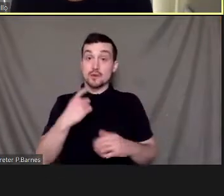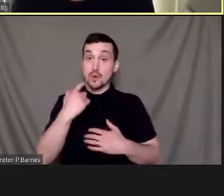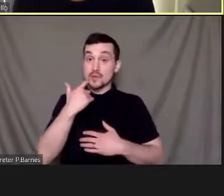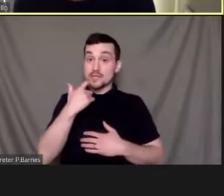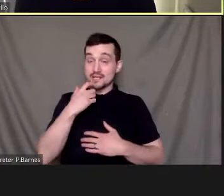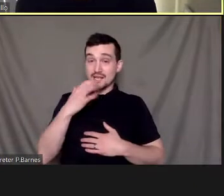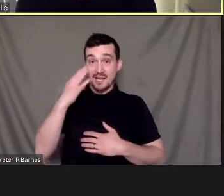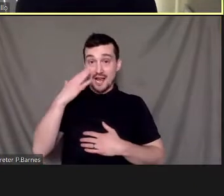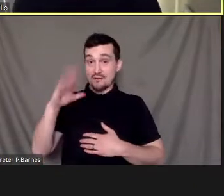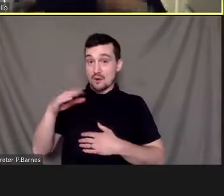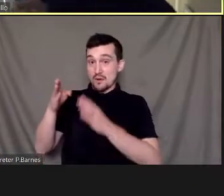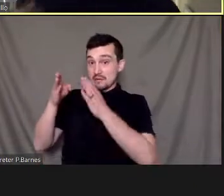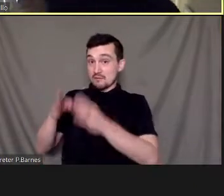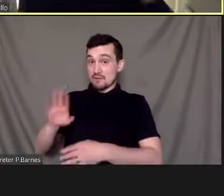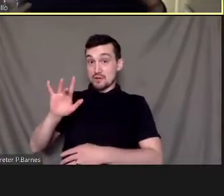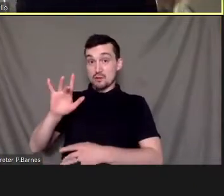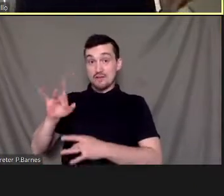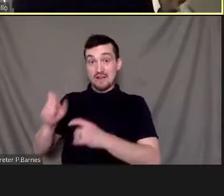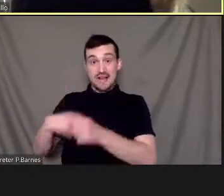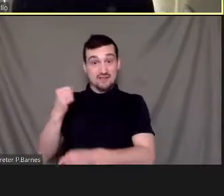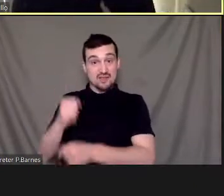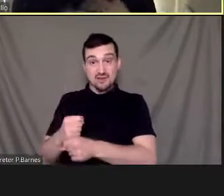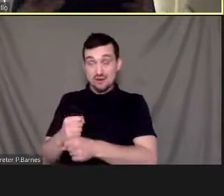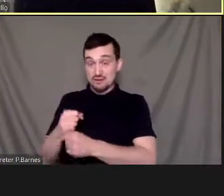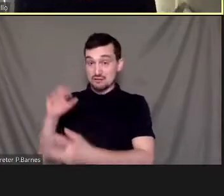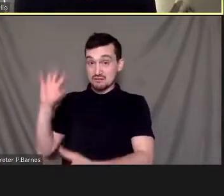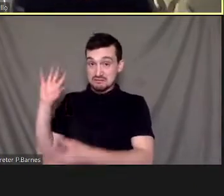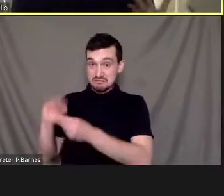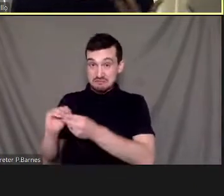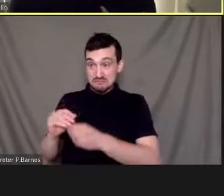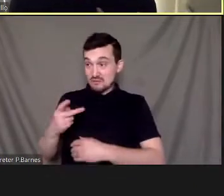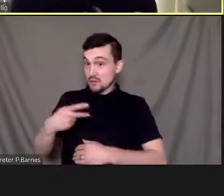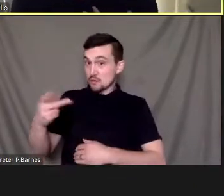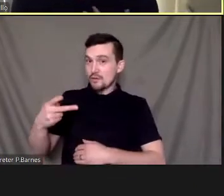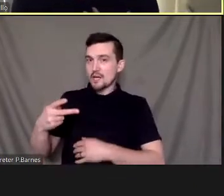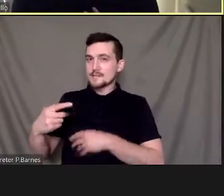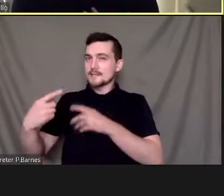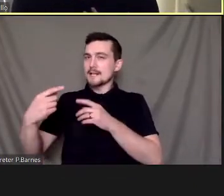known for 20 years, I recently got into a bit of an argument